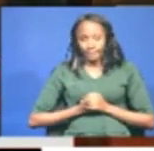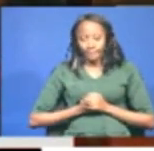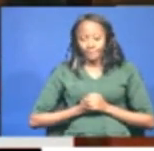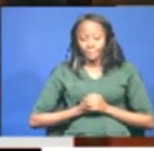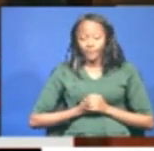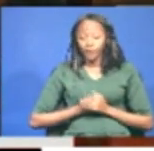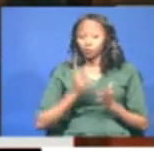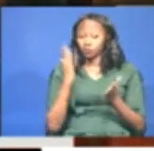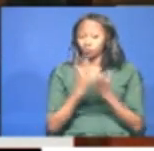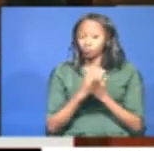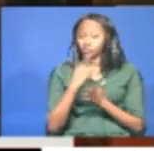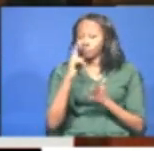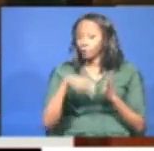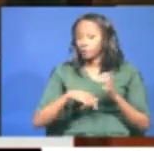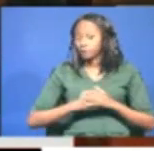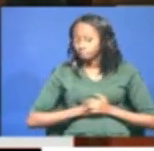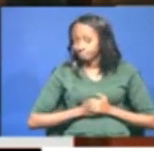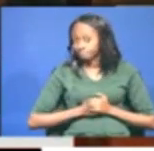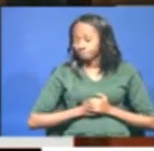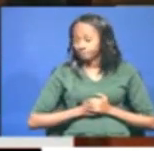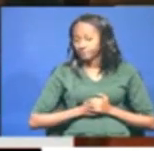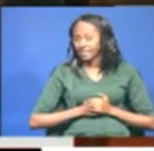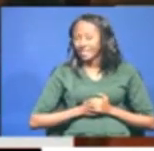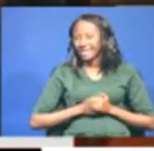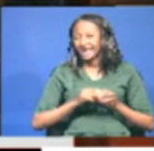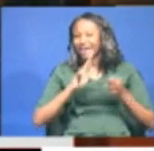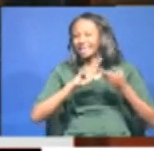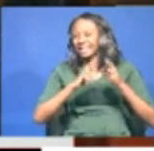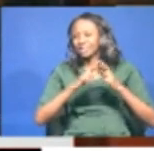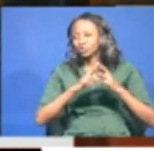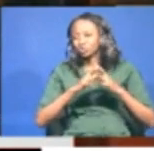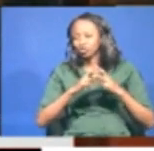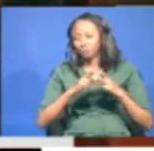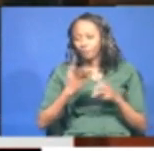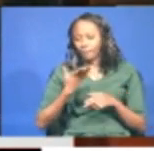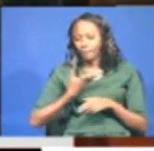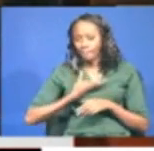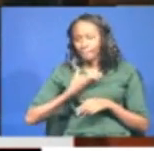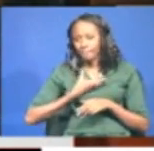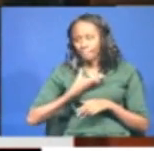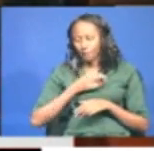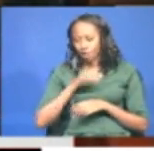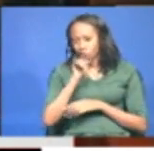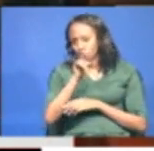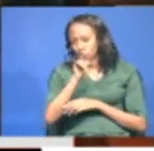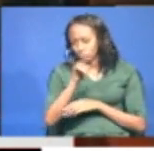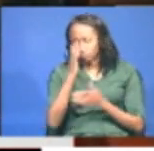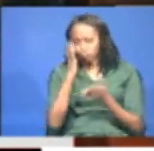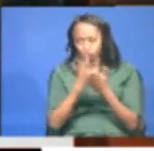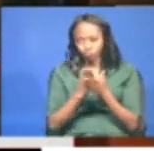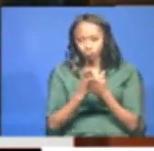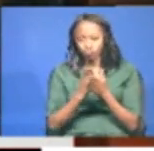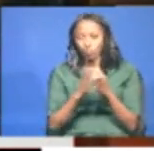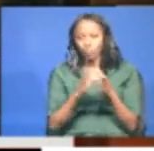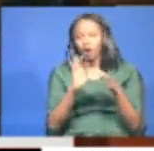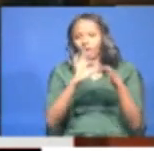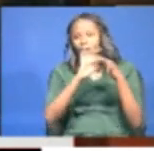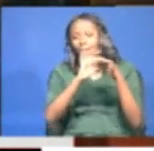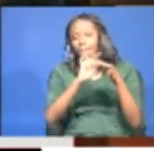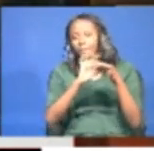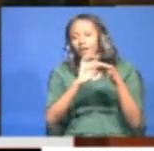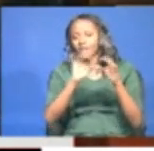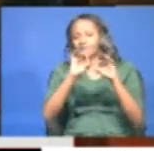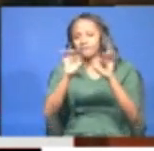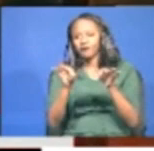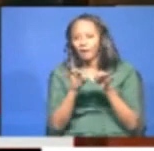said, from our relationship, you have become one of our family. You have become one